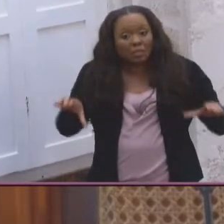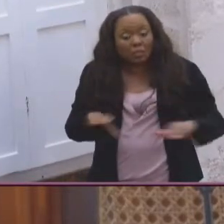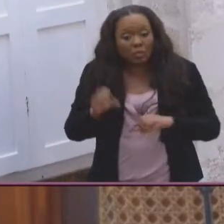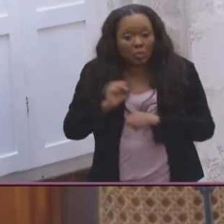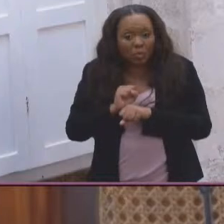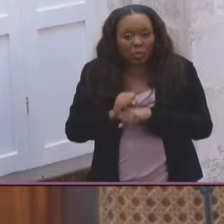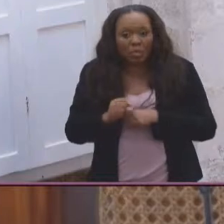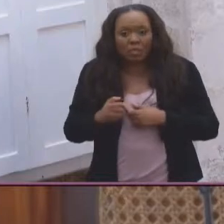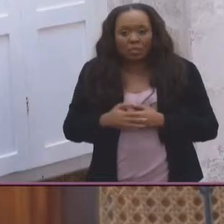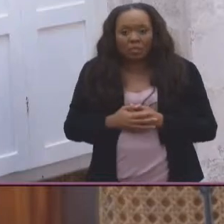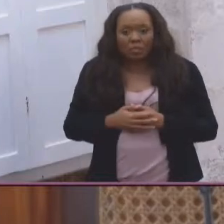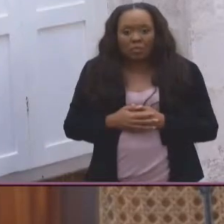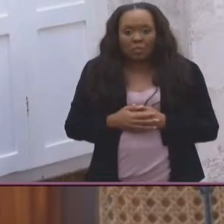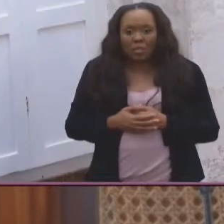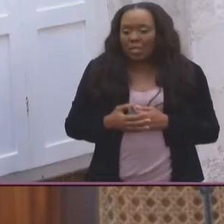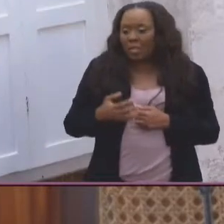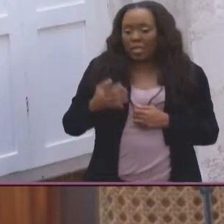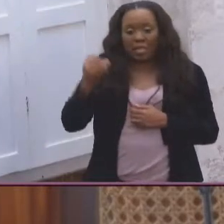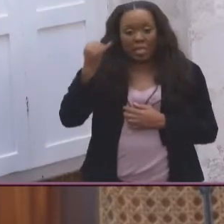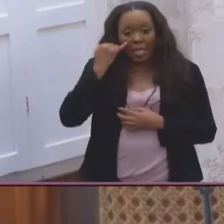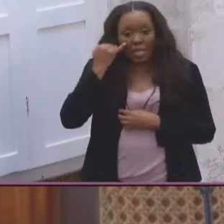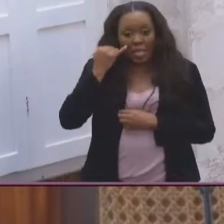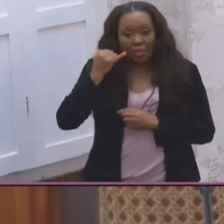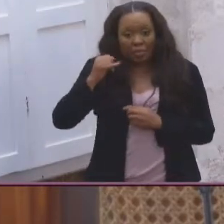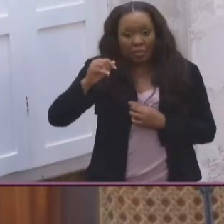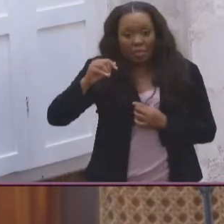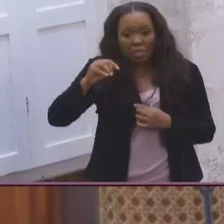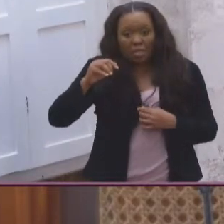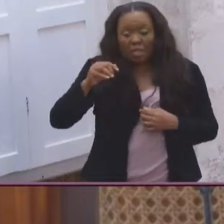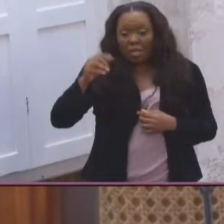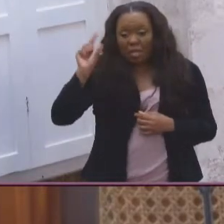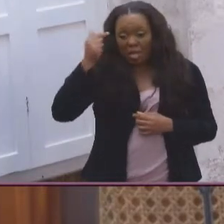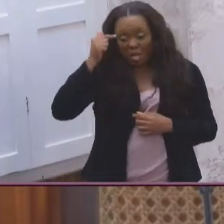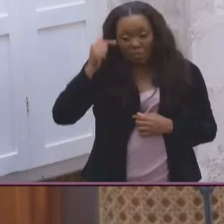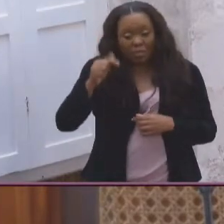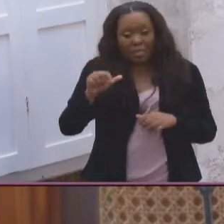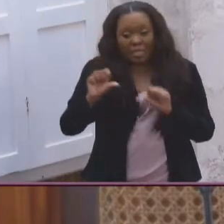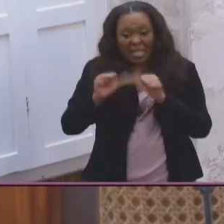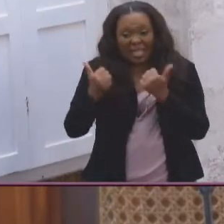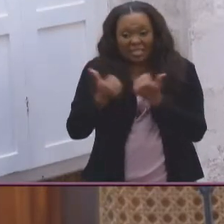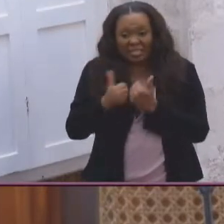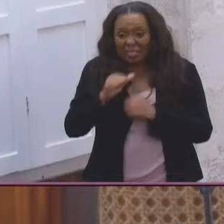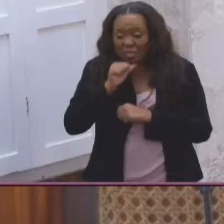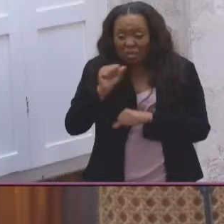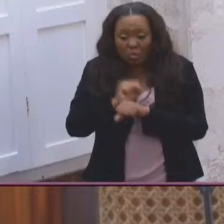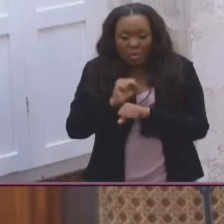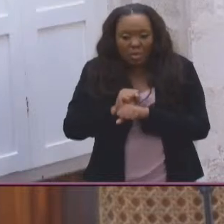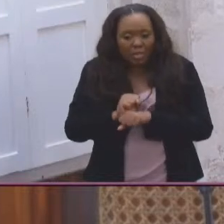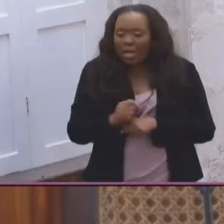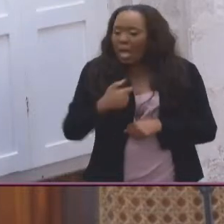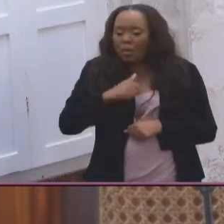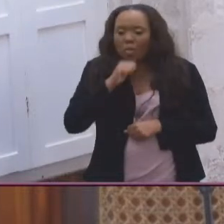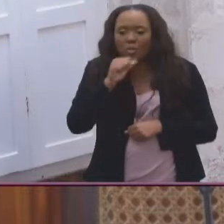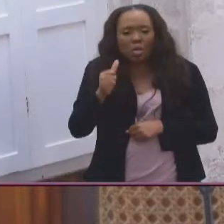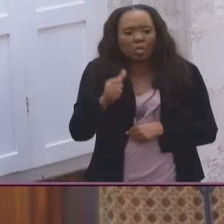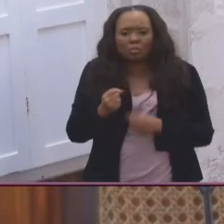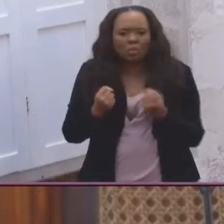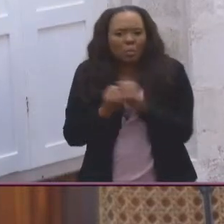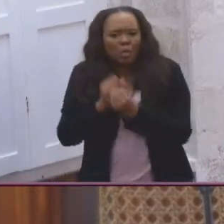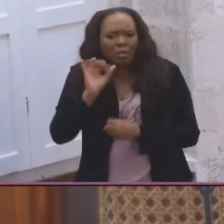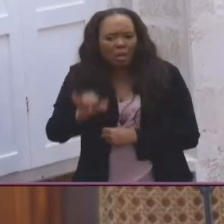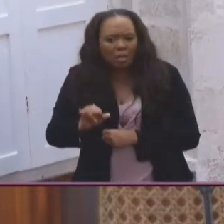government agencies for not doing what they should. But no matter how many public health inspectors you